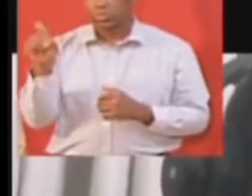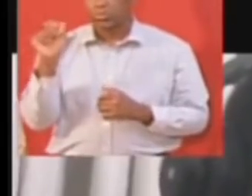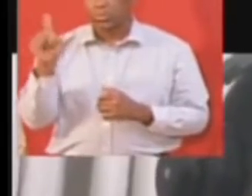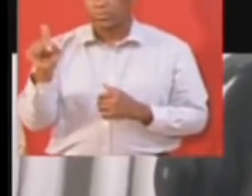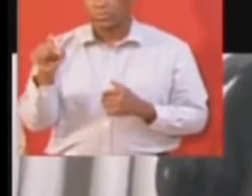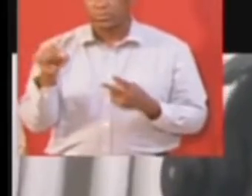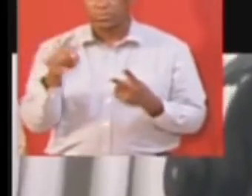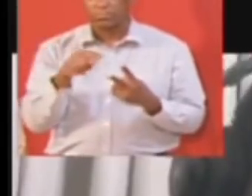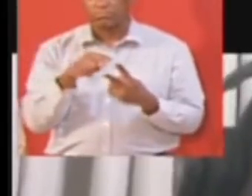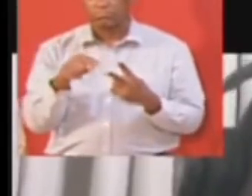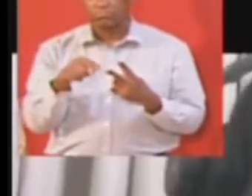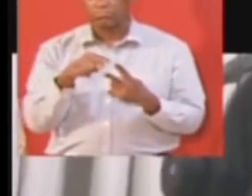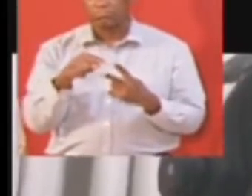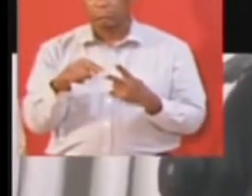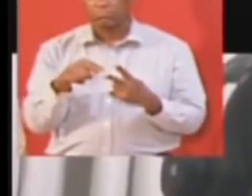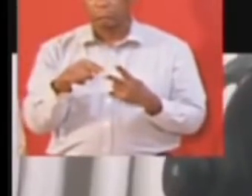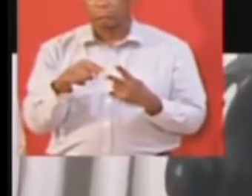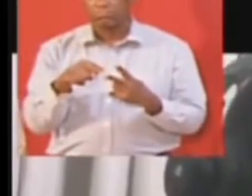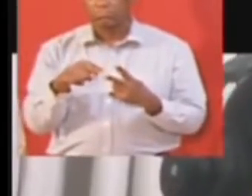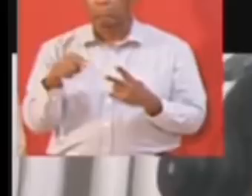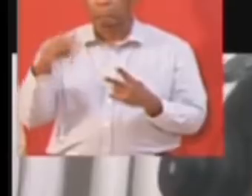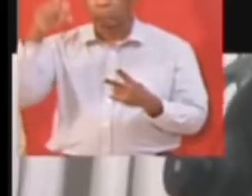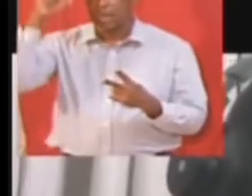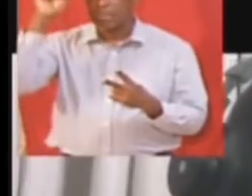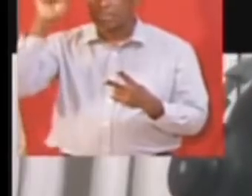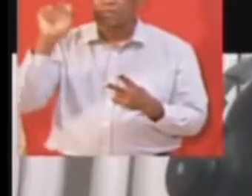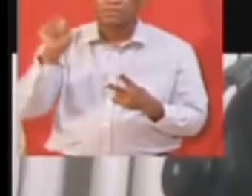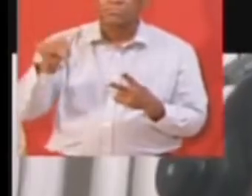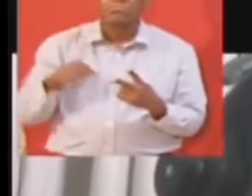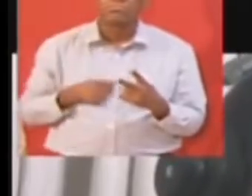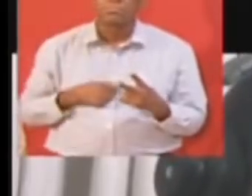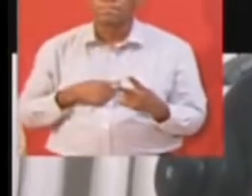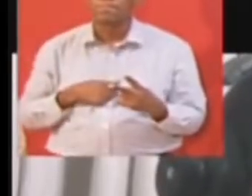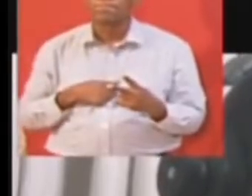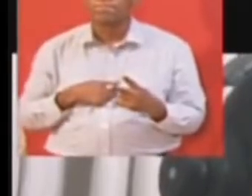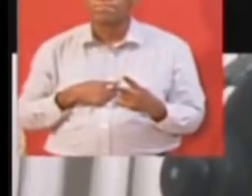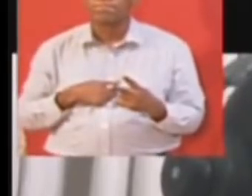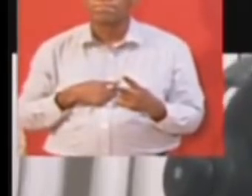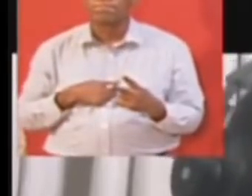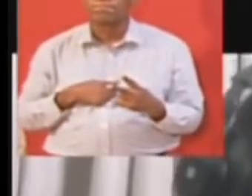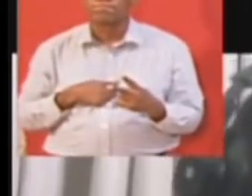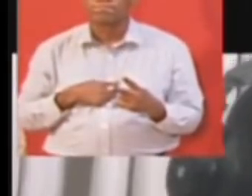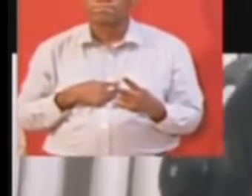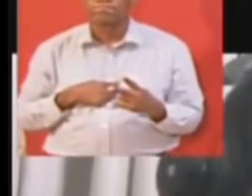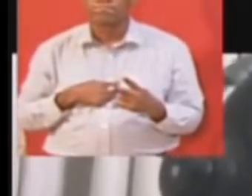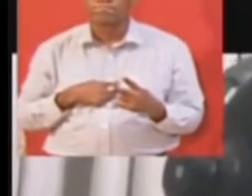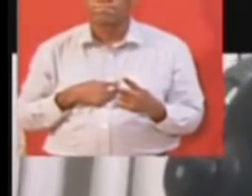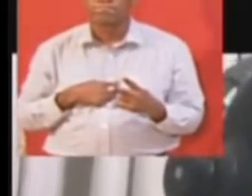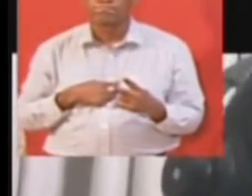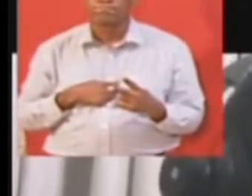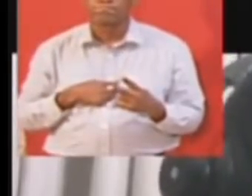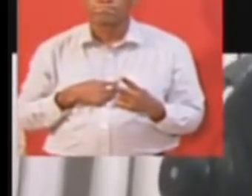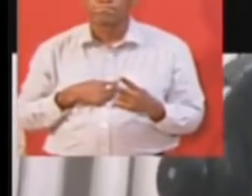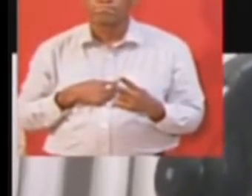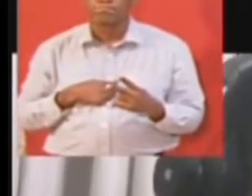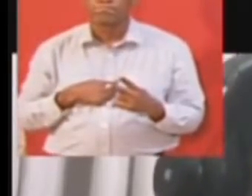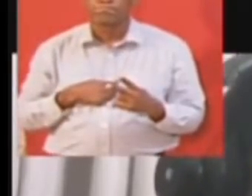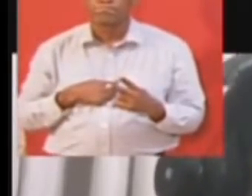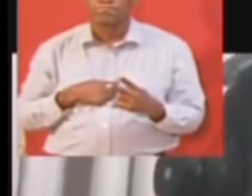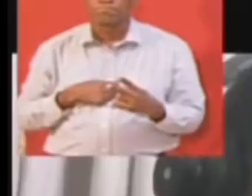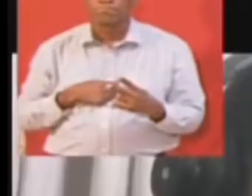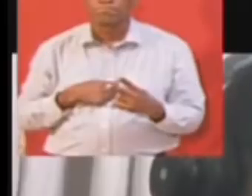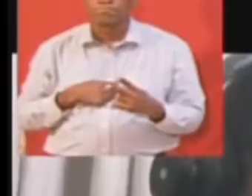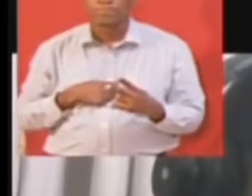I probably can just start with the Prime Minister. Prime Minister, there were attempts earlier among yourself and some of our